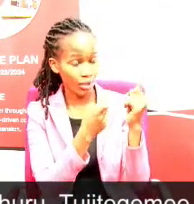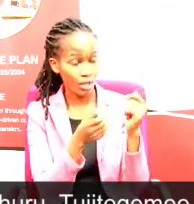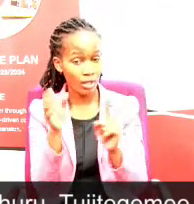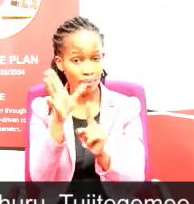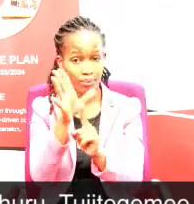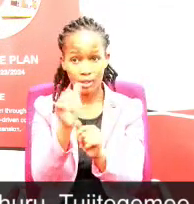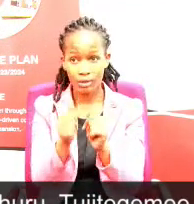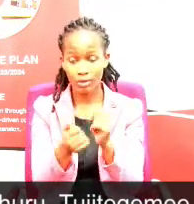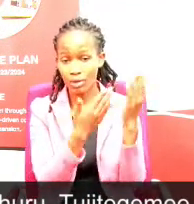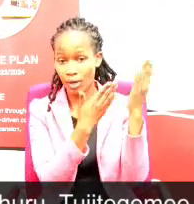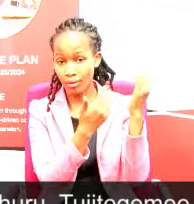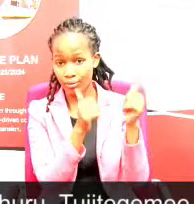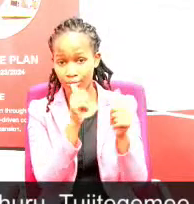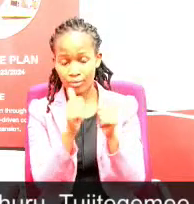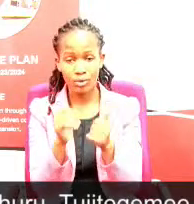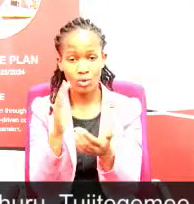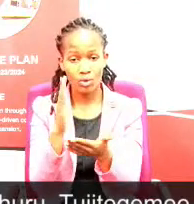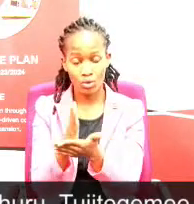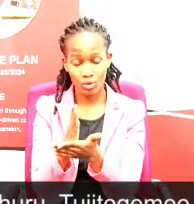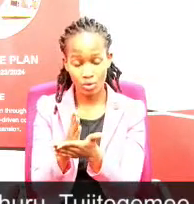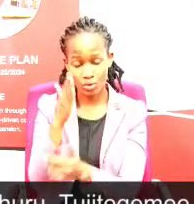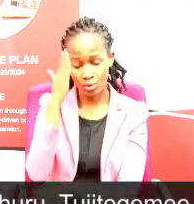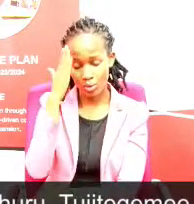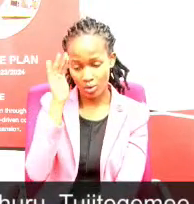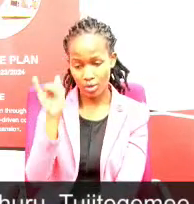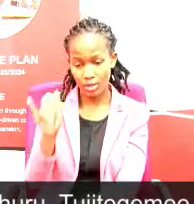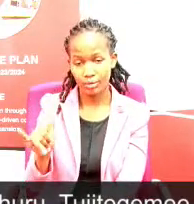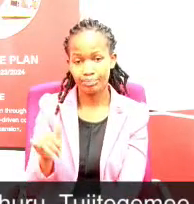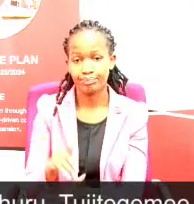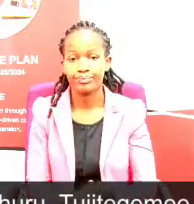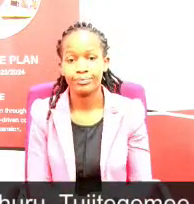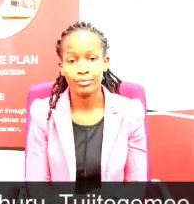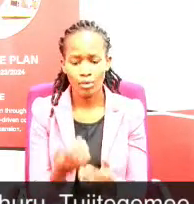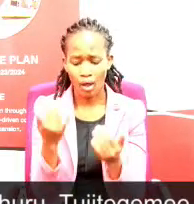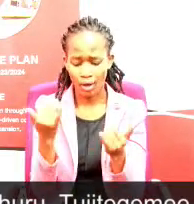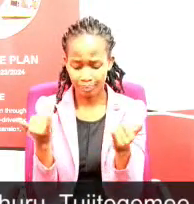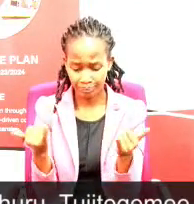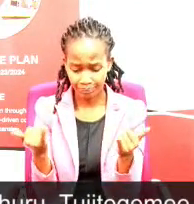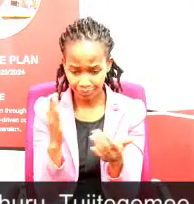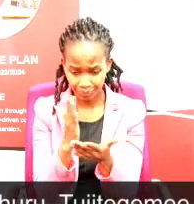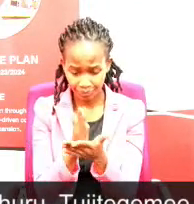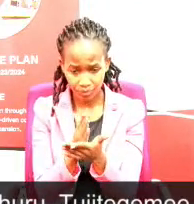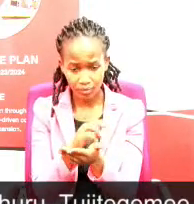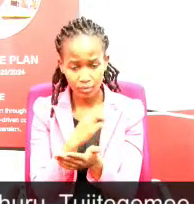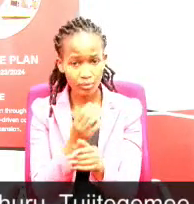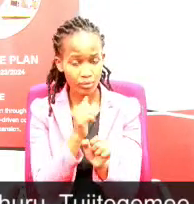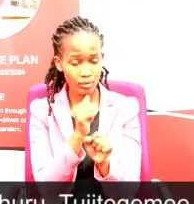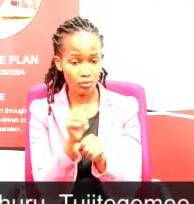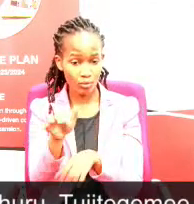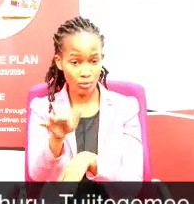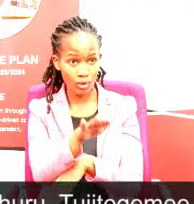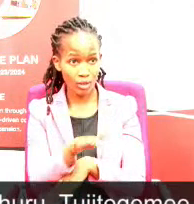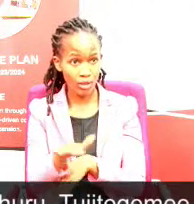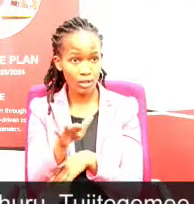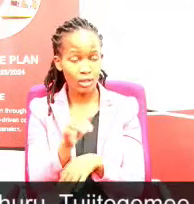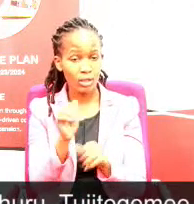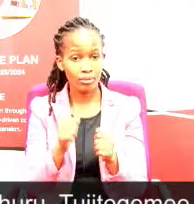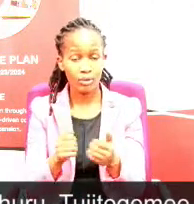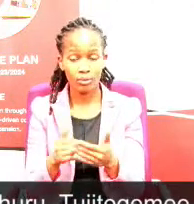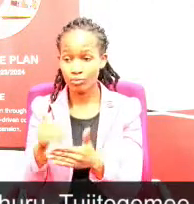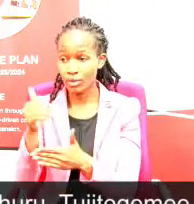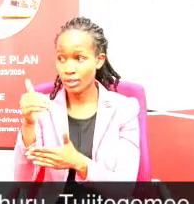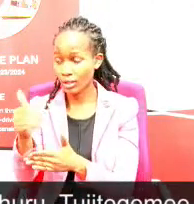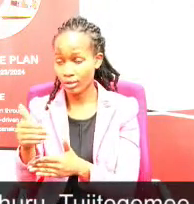expect, is likely to be realized. Now, of course, we work in an environment. We can go to the next